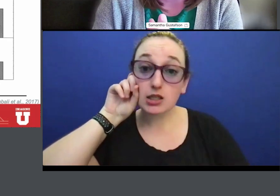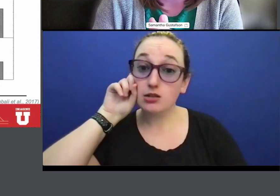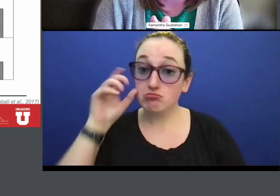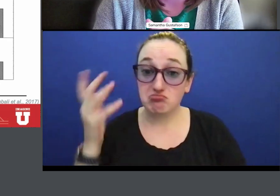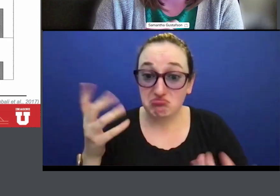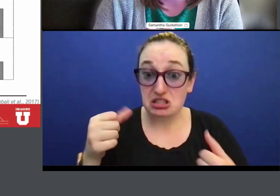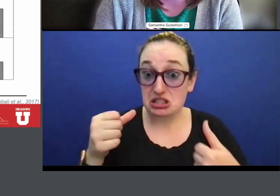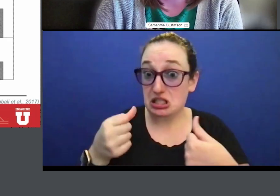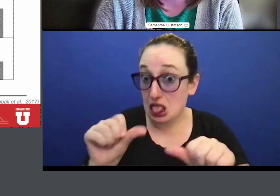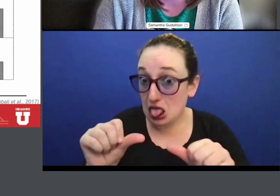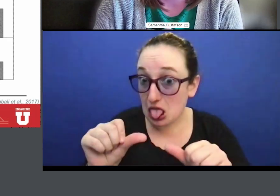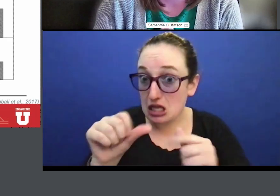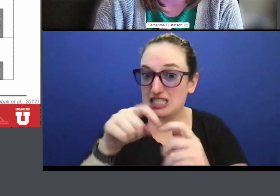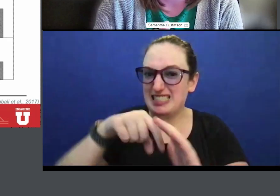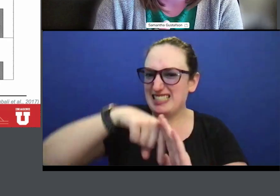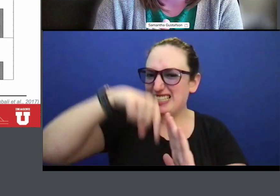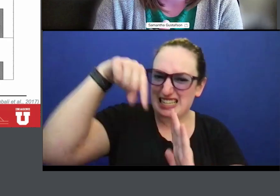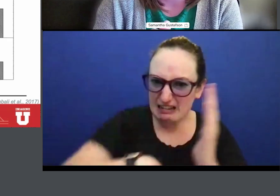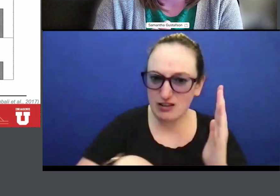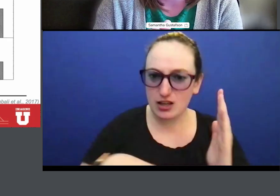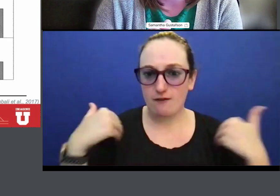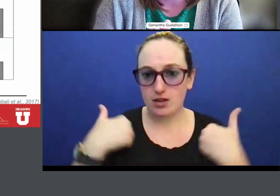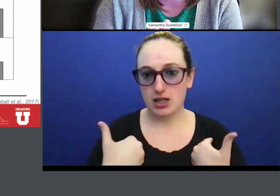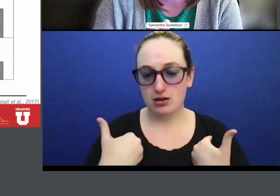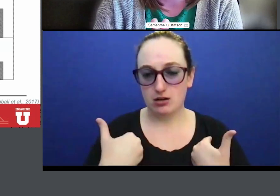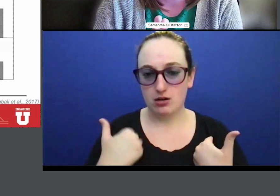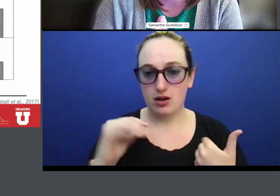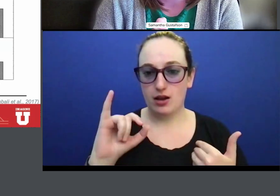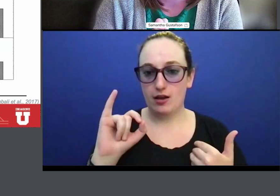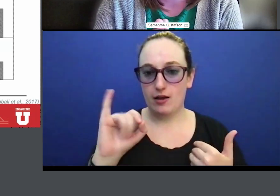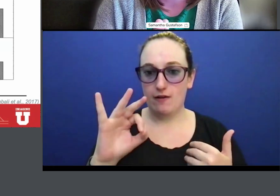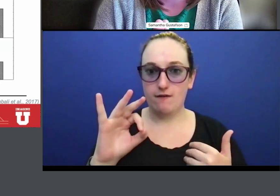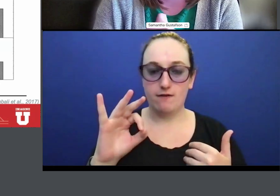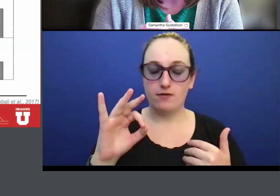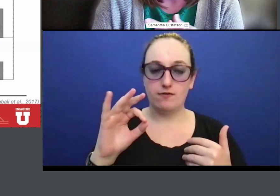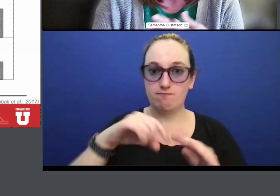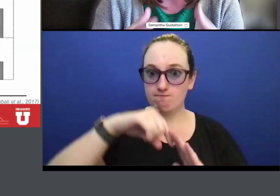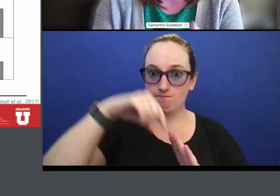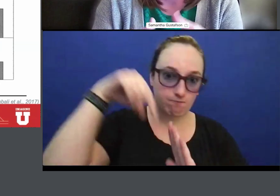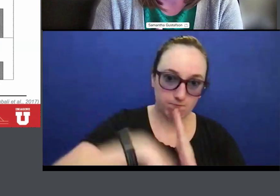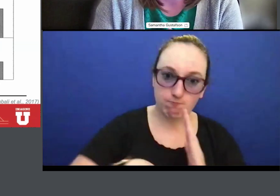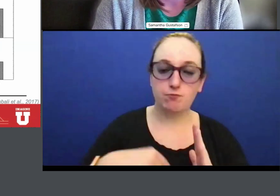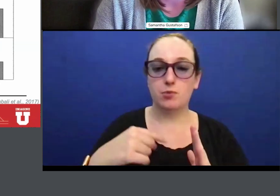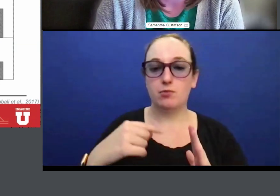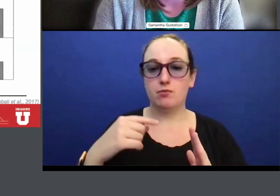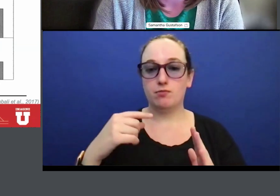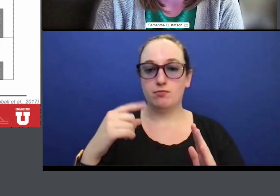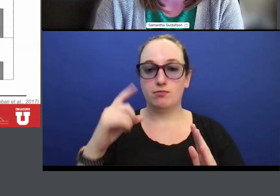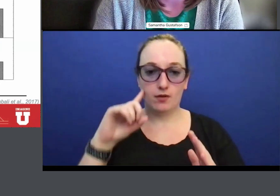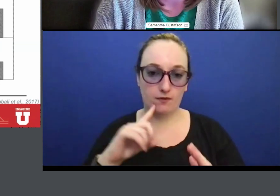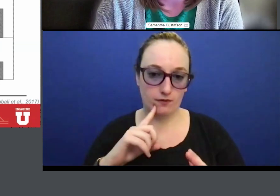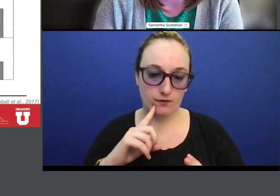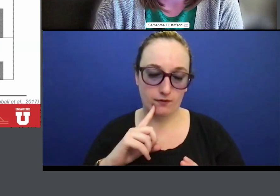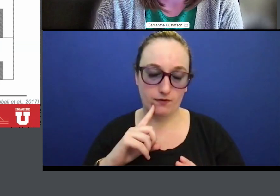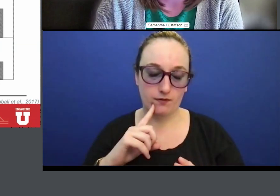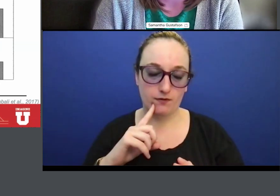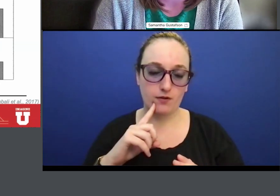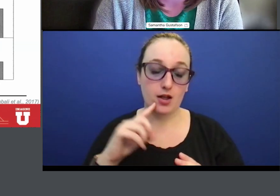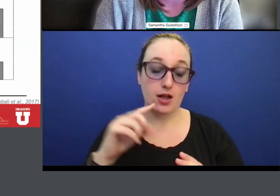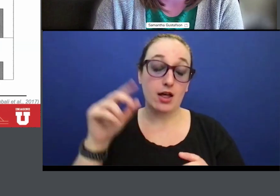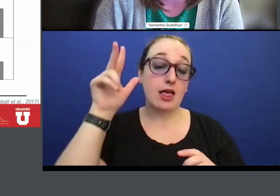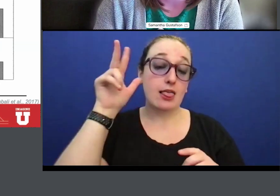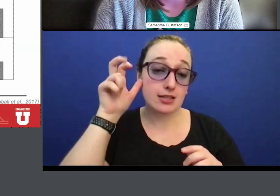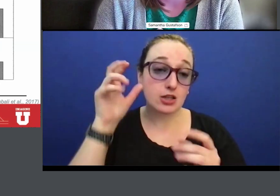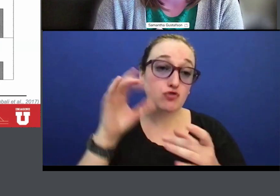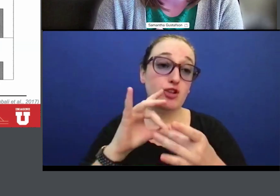still report significantly more listening related fatigue than children without. So, listening related fatigue really is a problem for